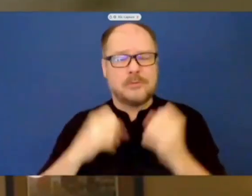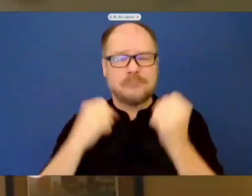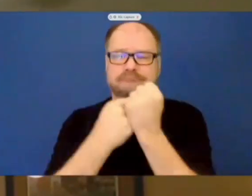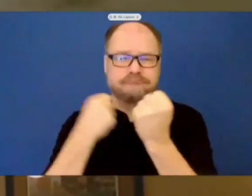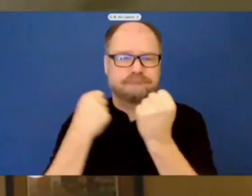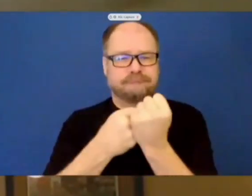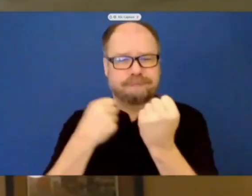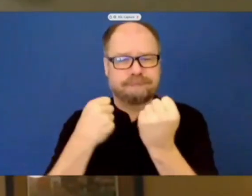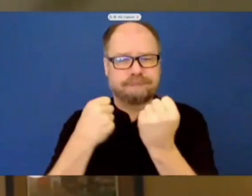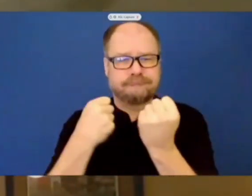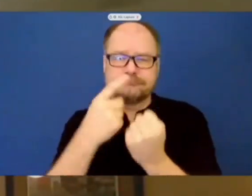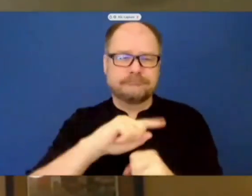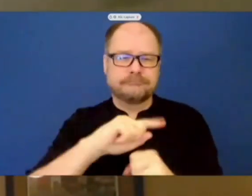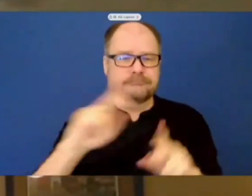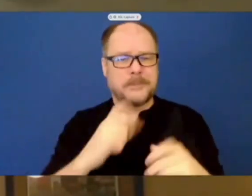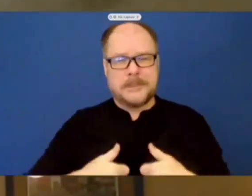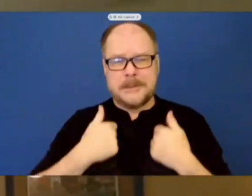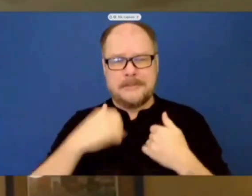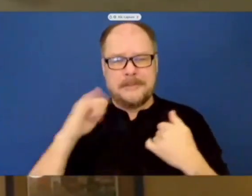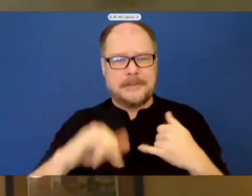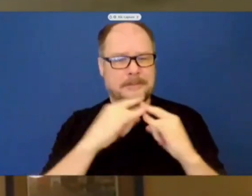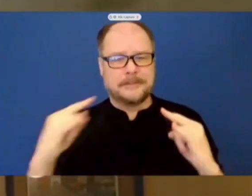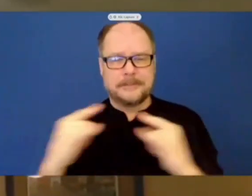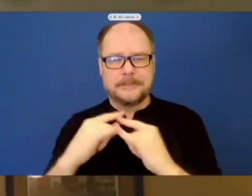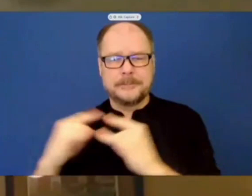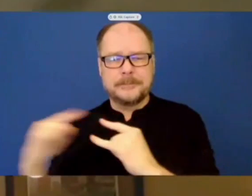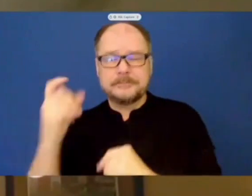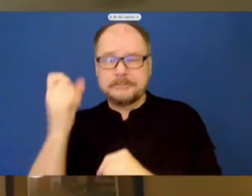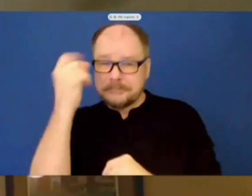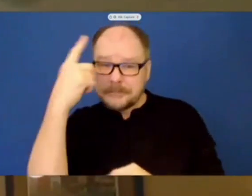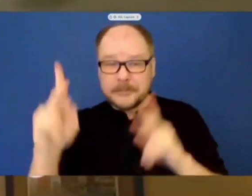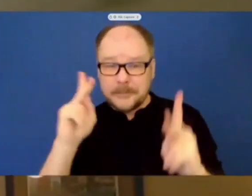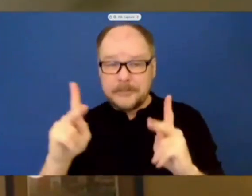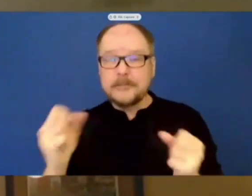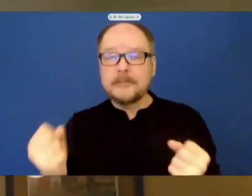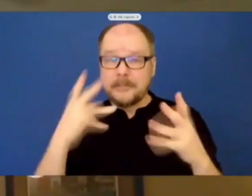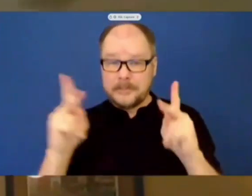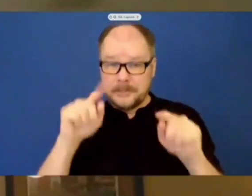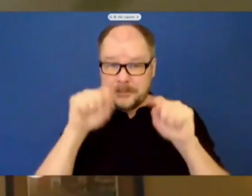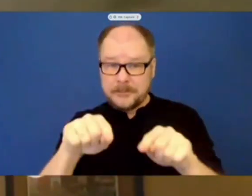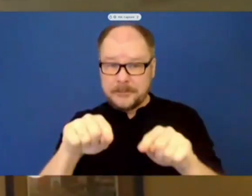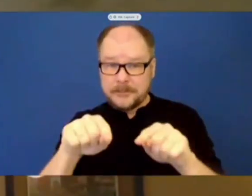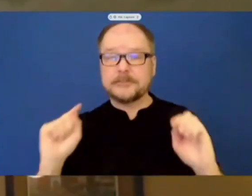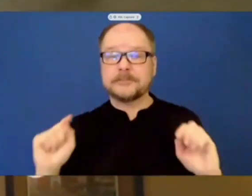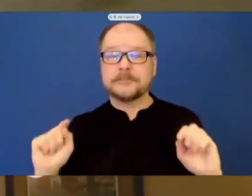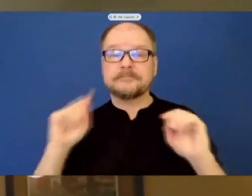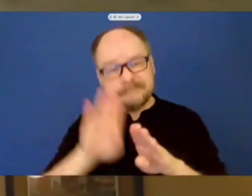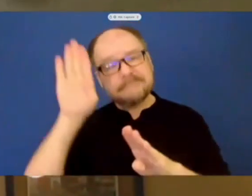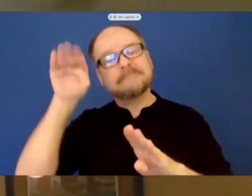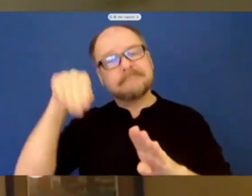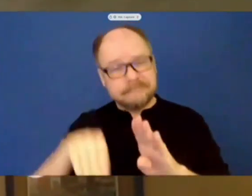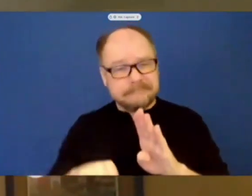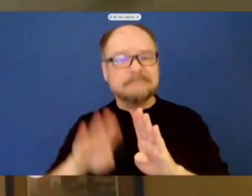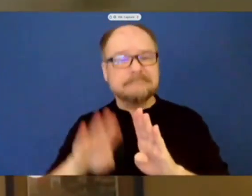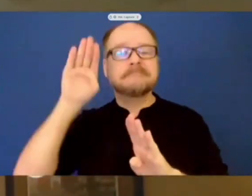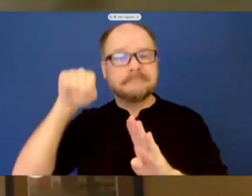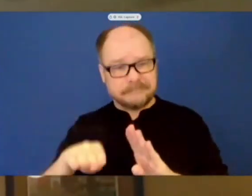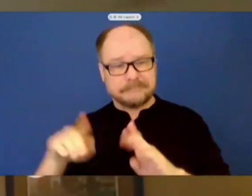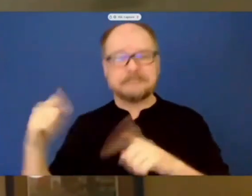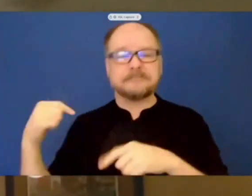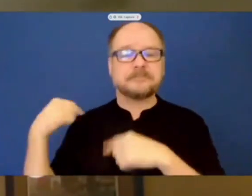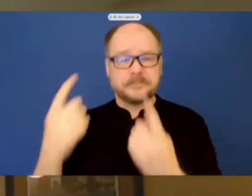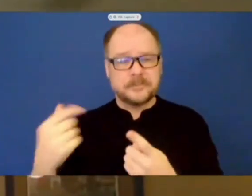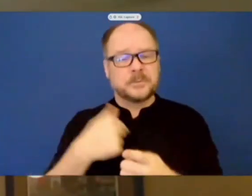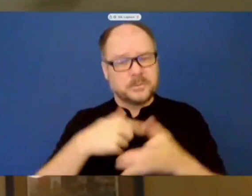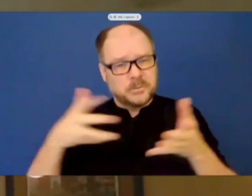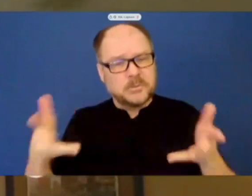the encampment. While the number of people living at the encampment site has ebbed and flowed over this time, we have encouraged and helped many